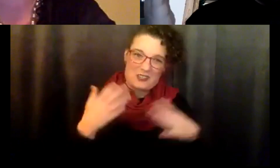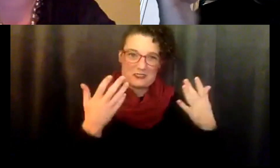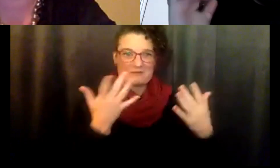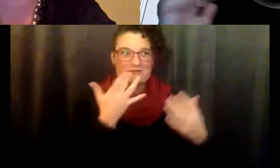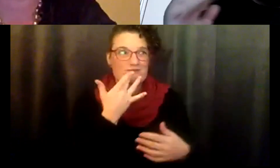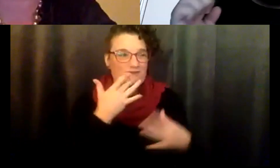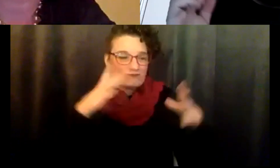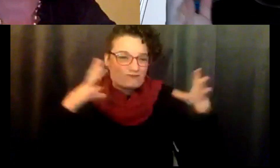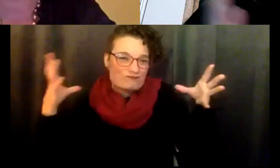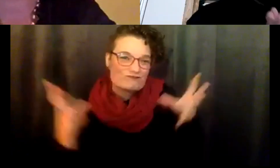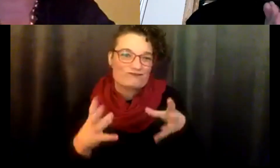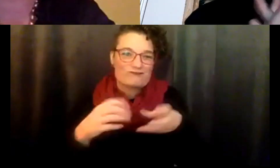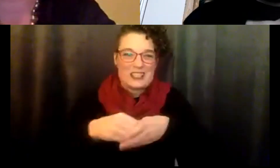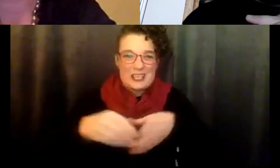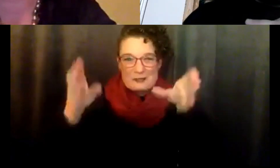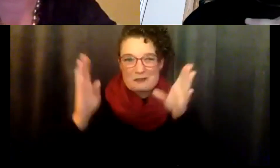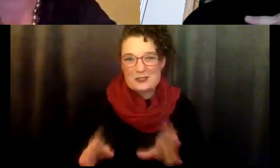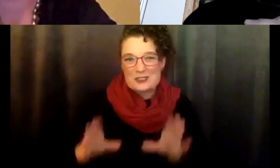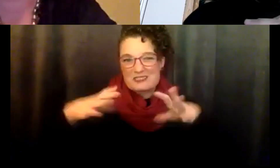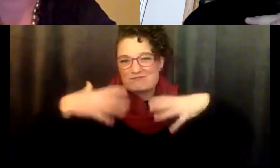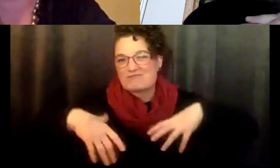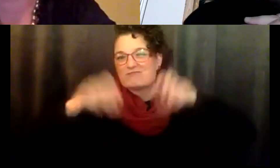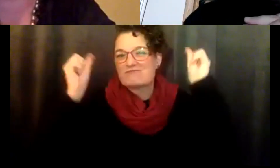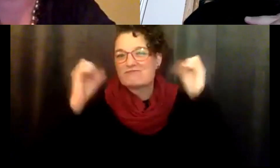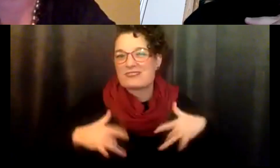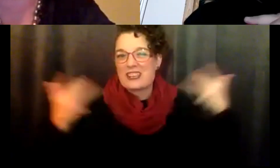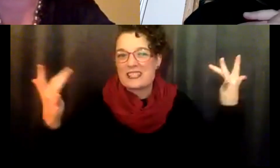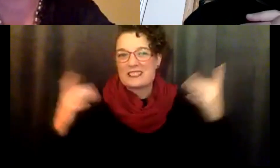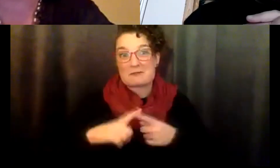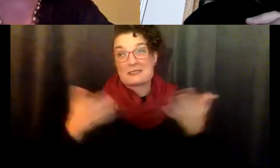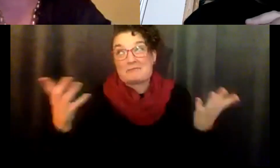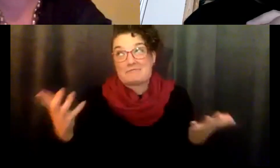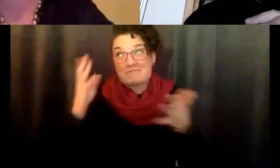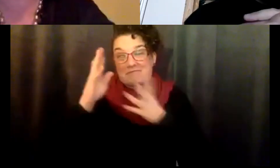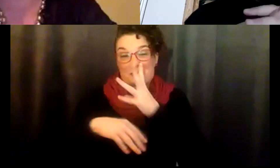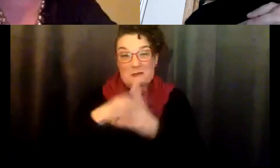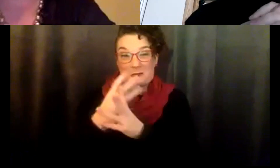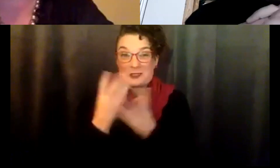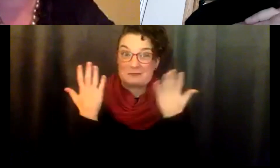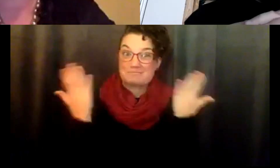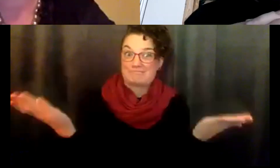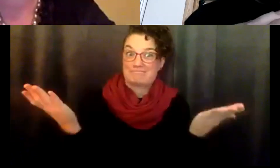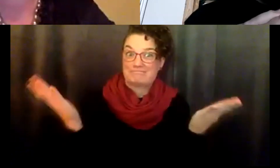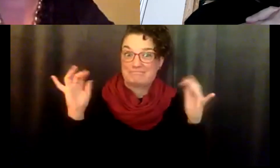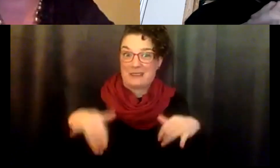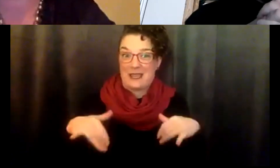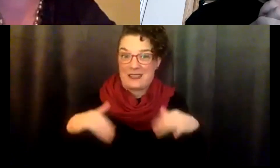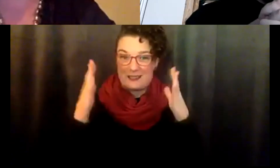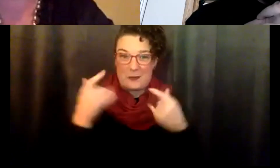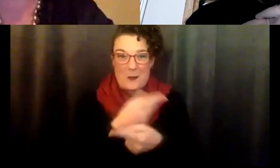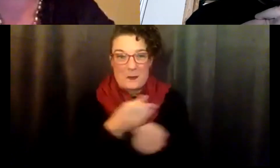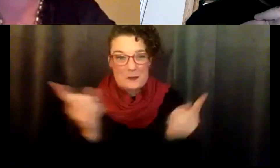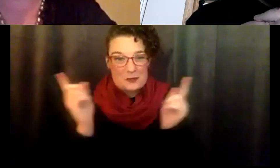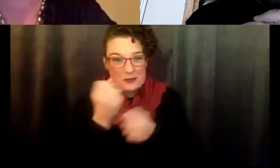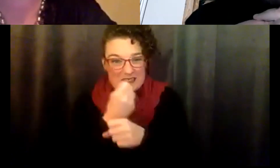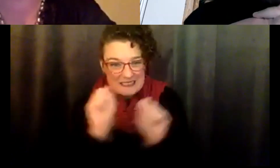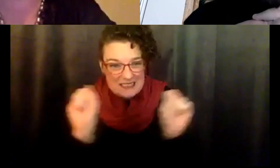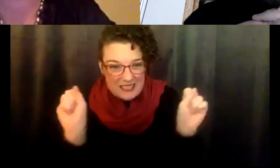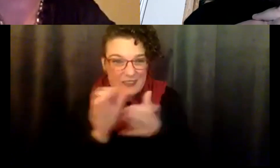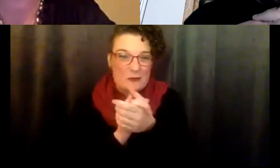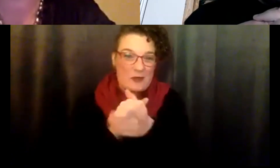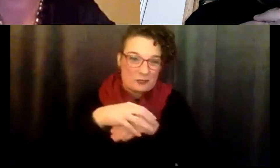event for these incredible artists, but the world is what it is. We just hope that, you know, you're safe, you're out there washing your hands, wearing your